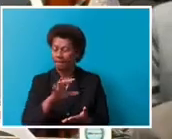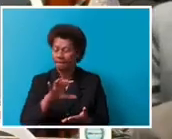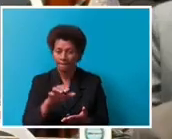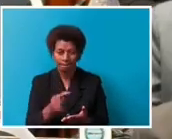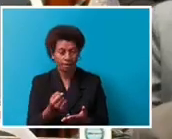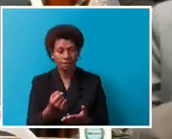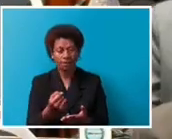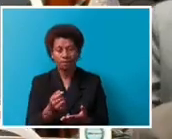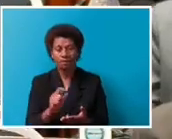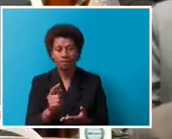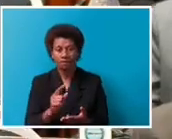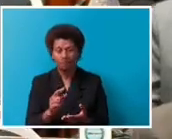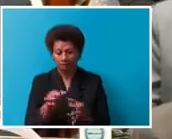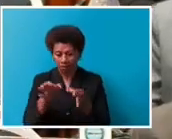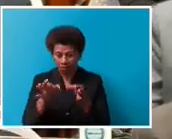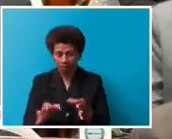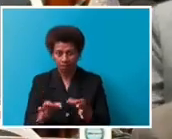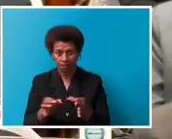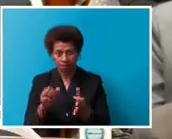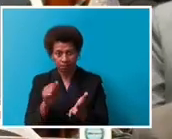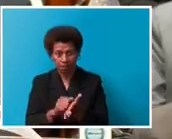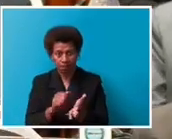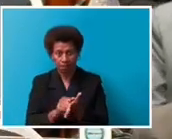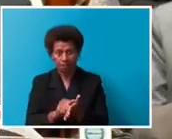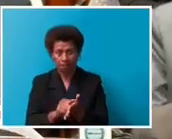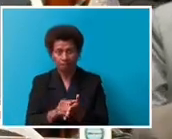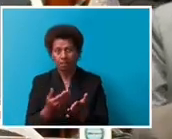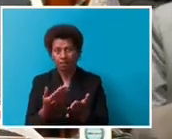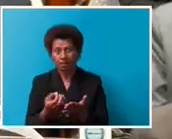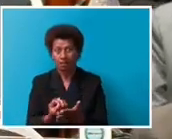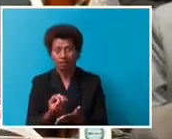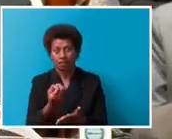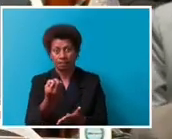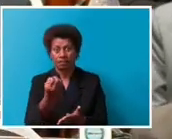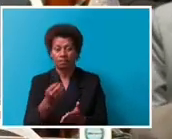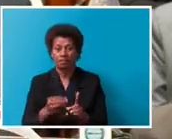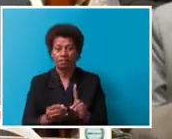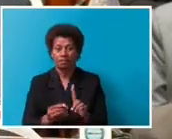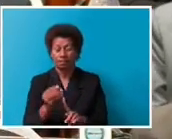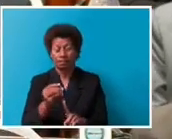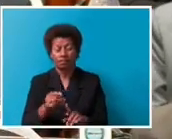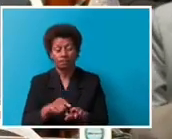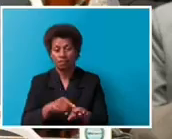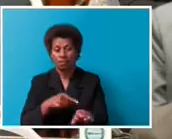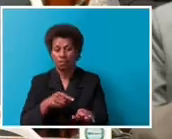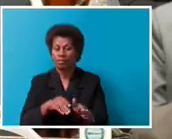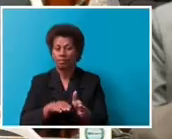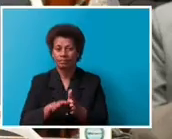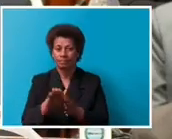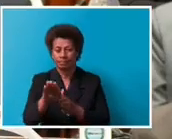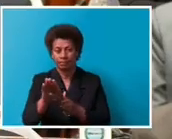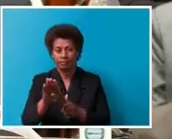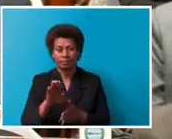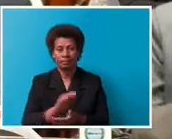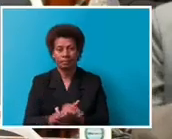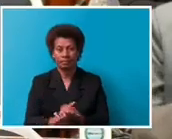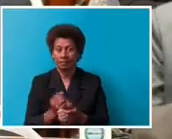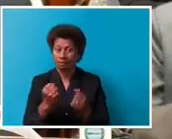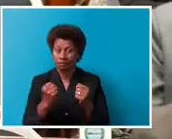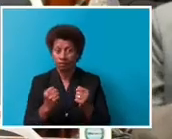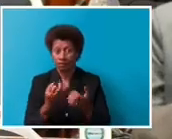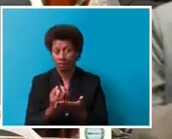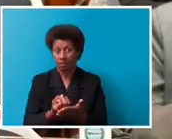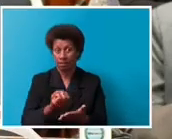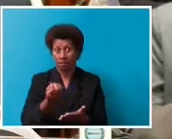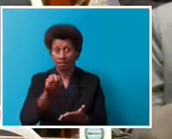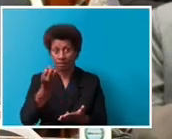ensure economic development is sustainable and long-lasting. The philosophy of building stronger economic foundations has